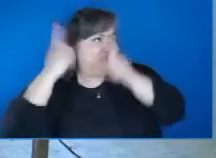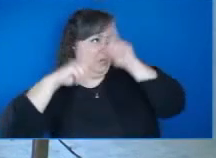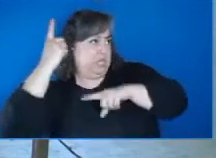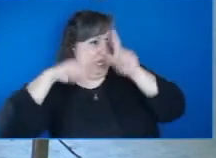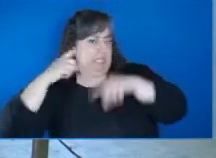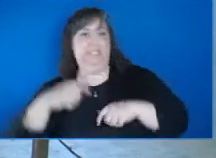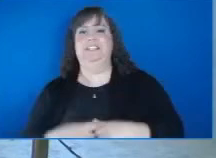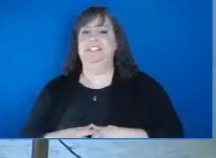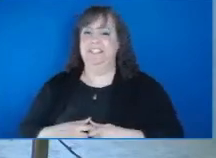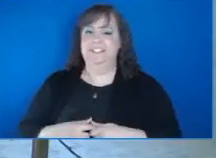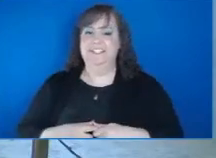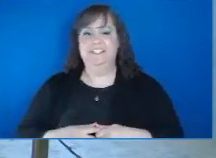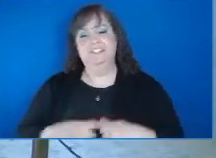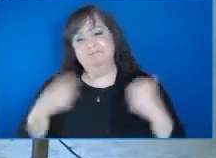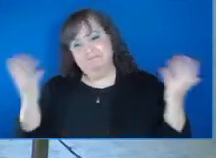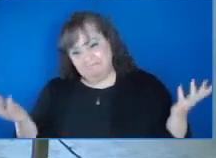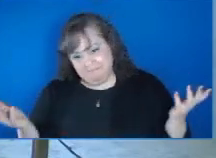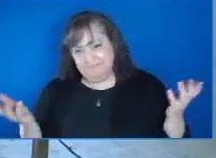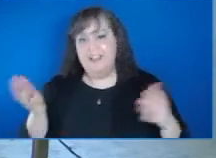So I'm going to go with that.